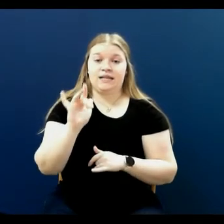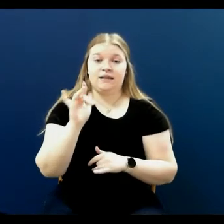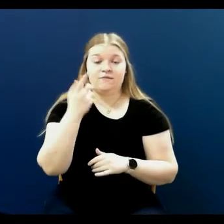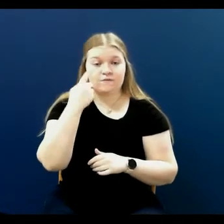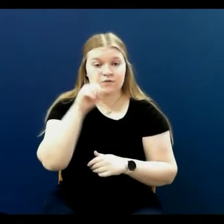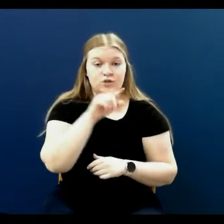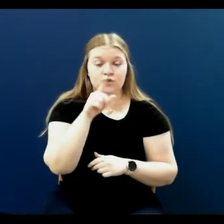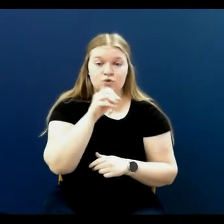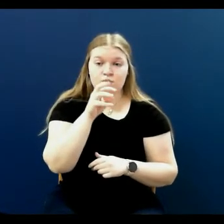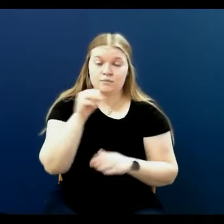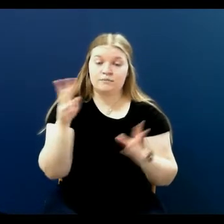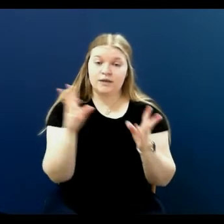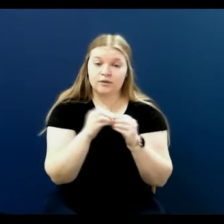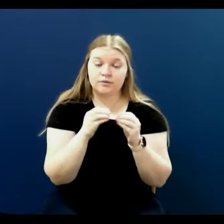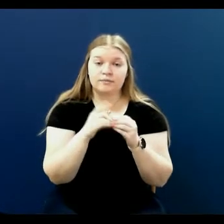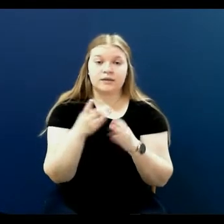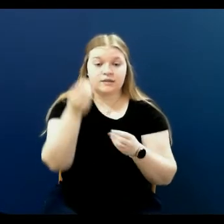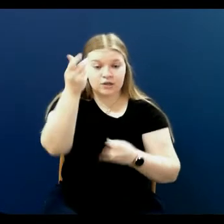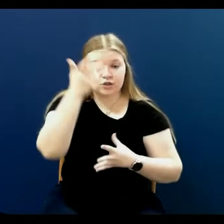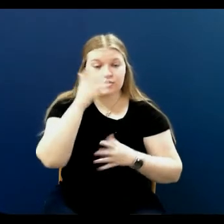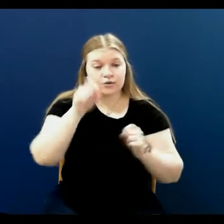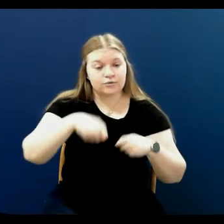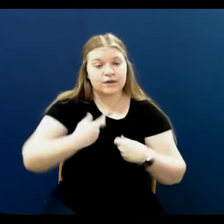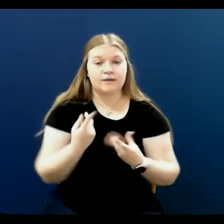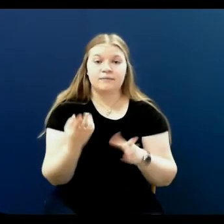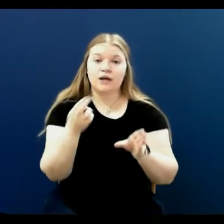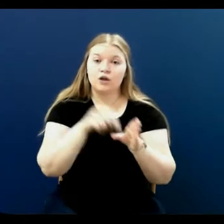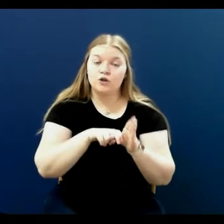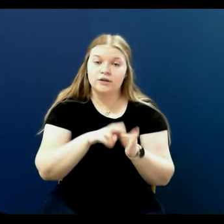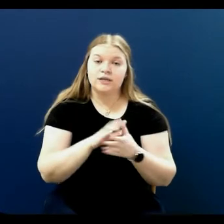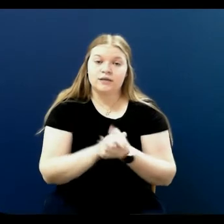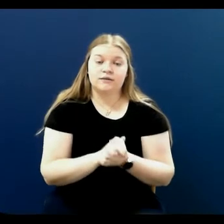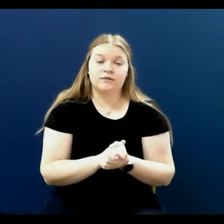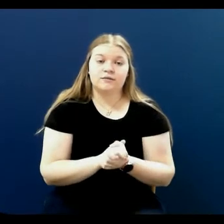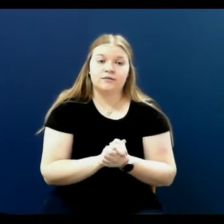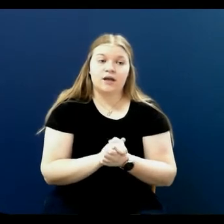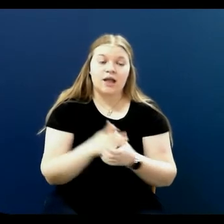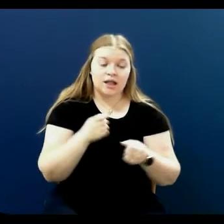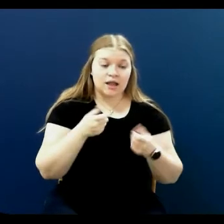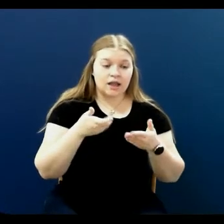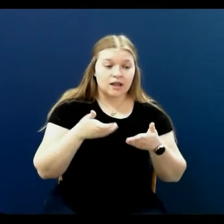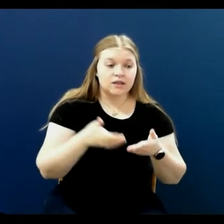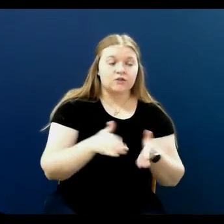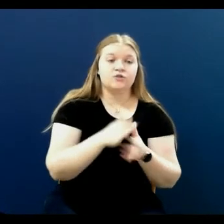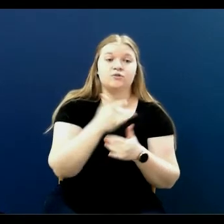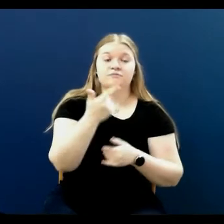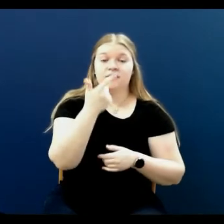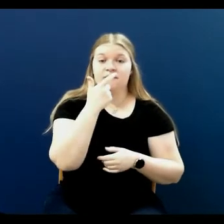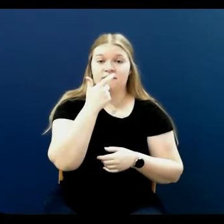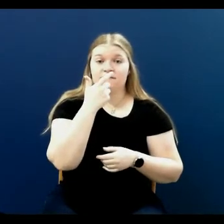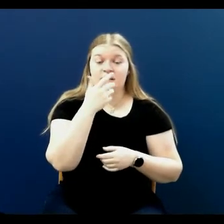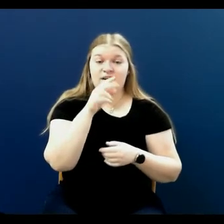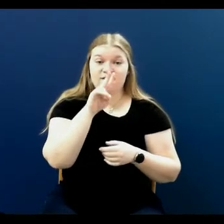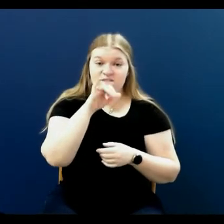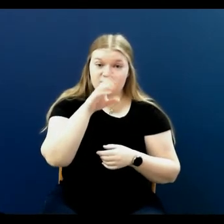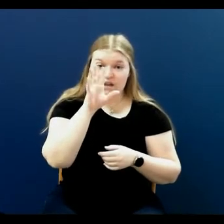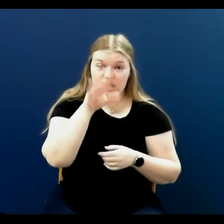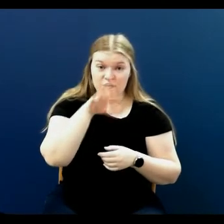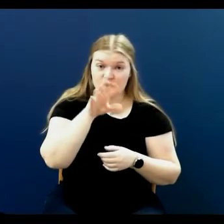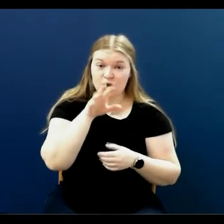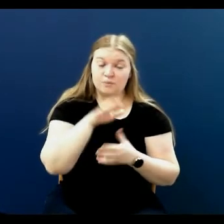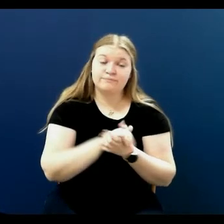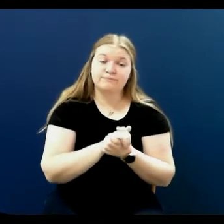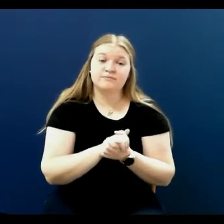that we can make sure that you're included. We want you to be included. It allows you to do video conferencing, so you get to see the pictures